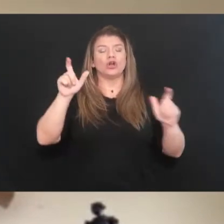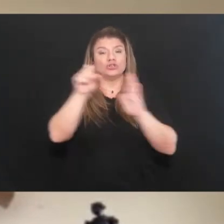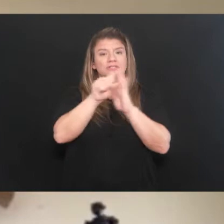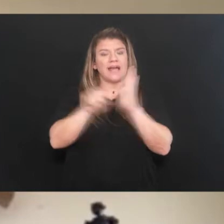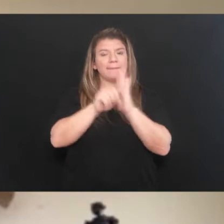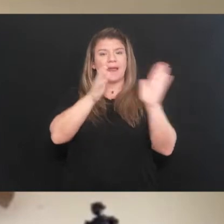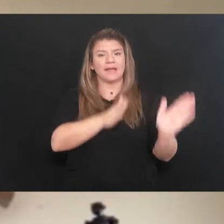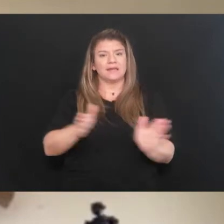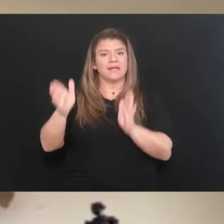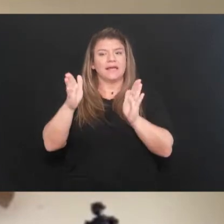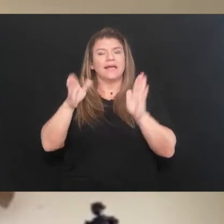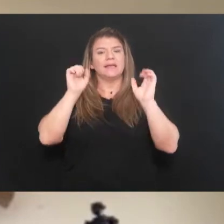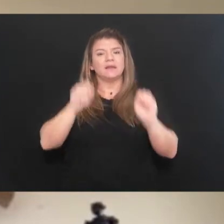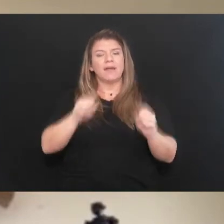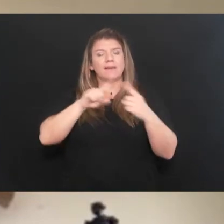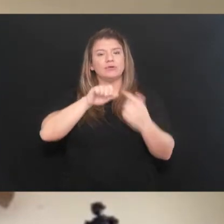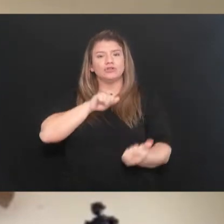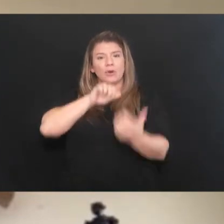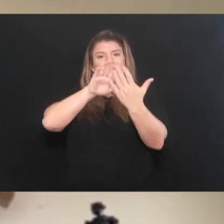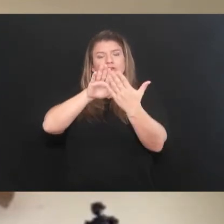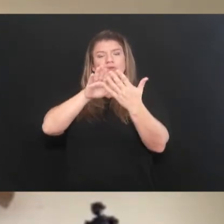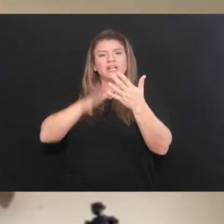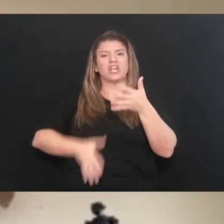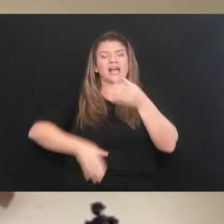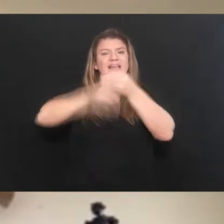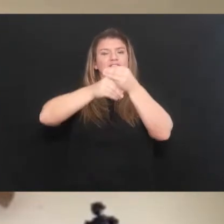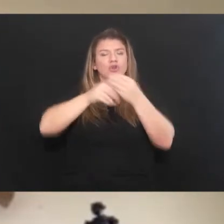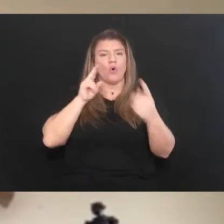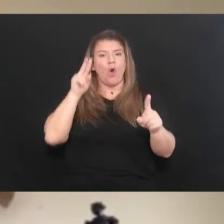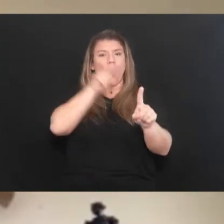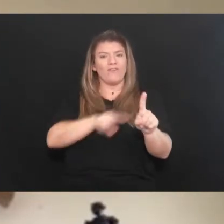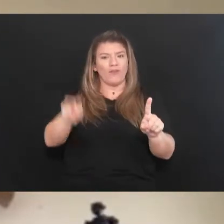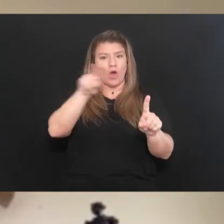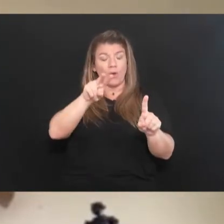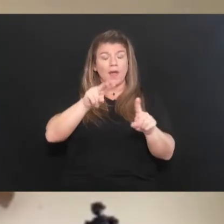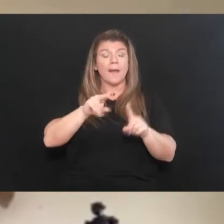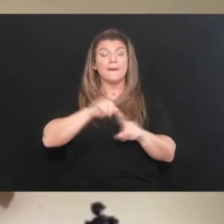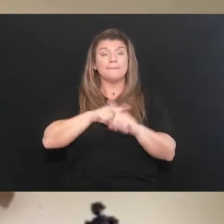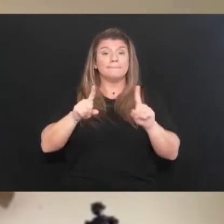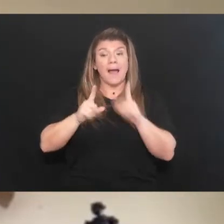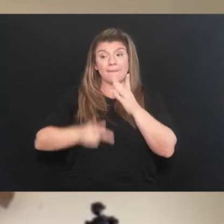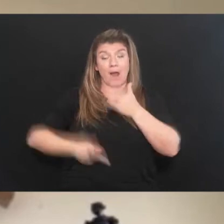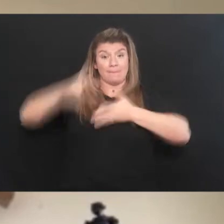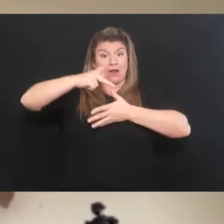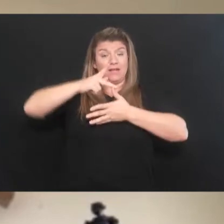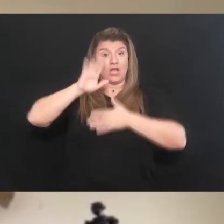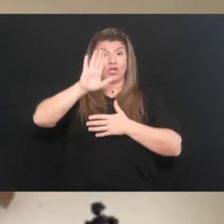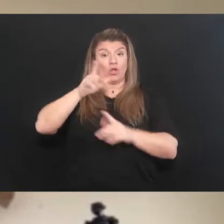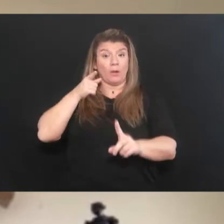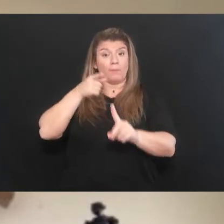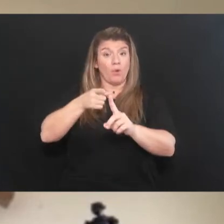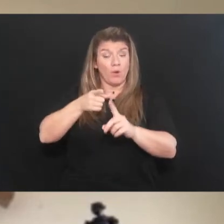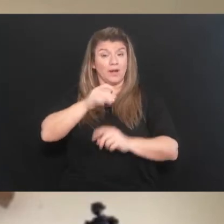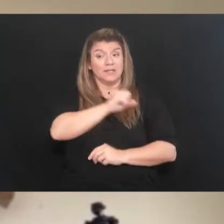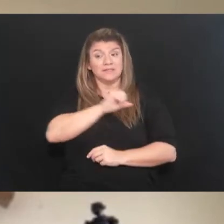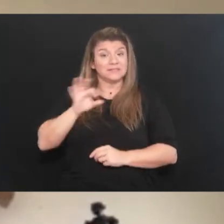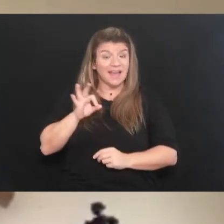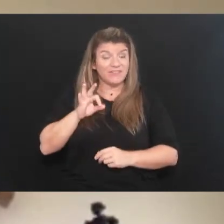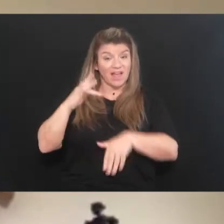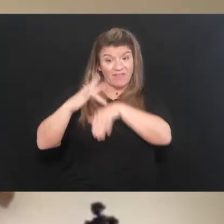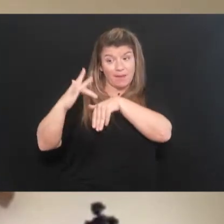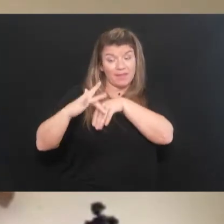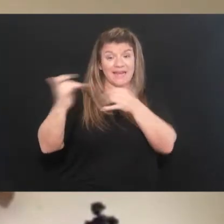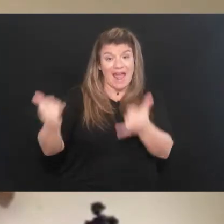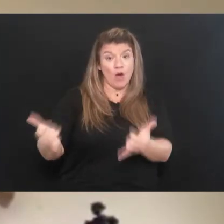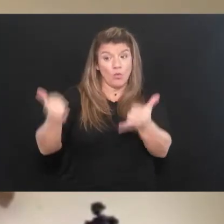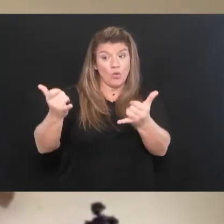plan to be able to address additional overflow. But it all primarily goes back to your point, staffing availability right now.